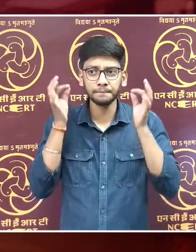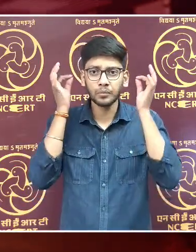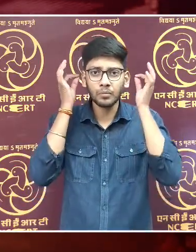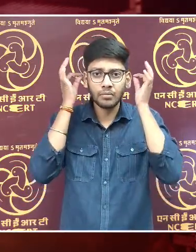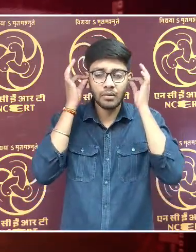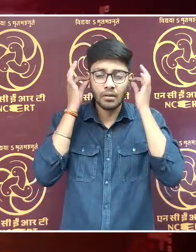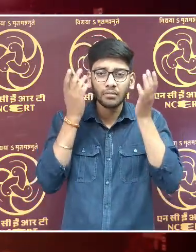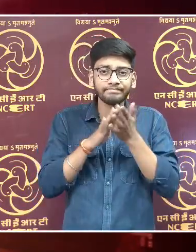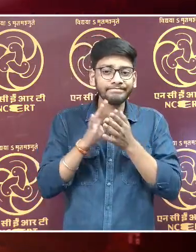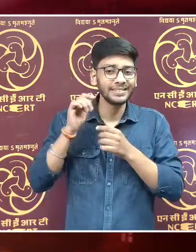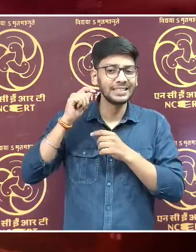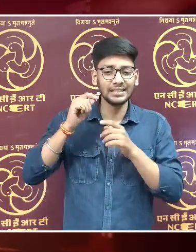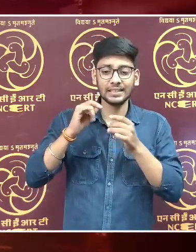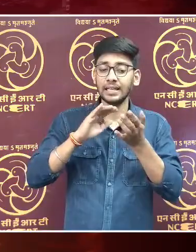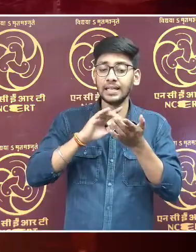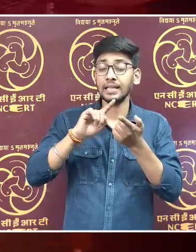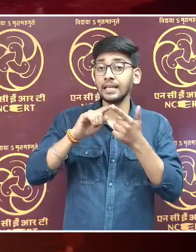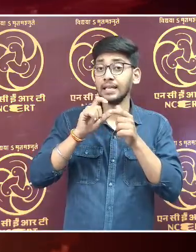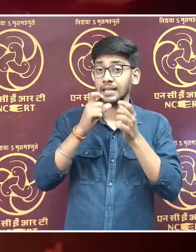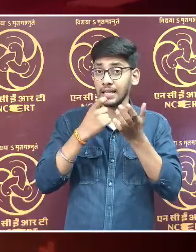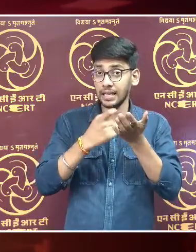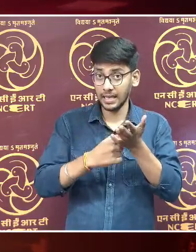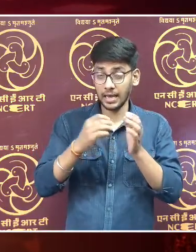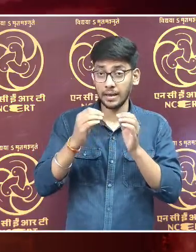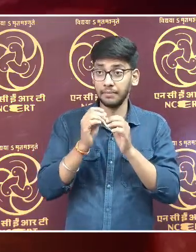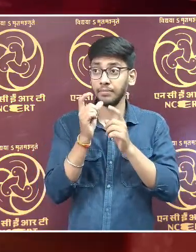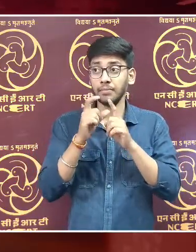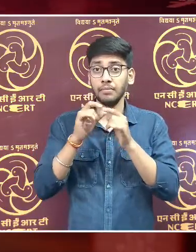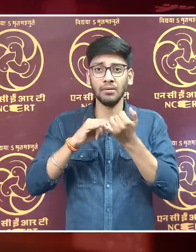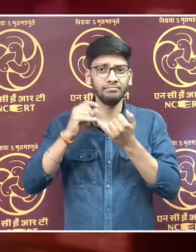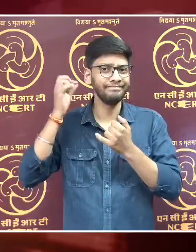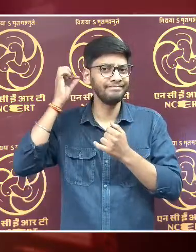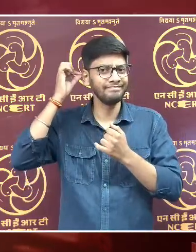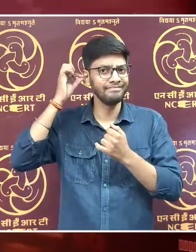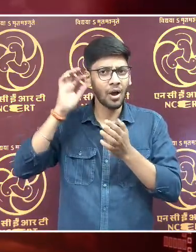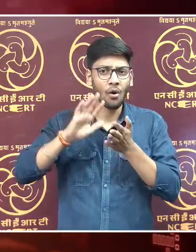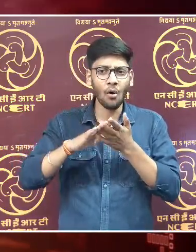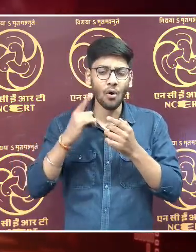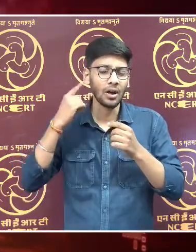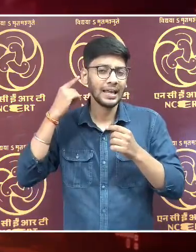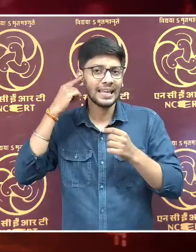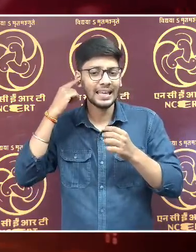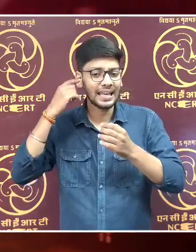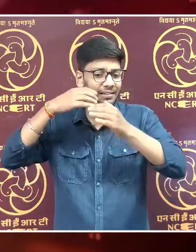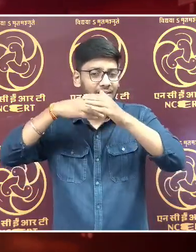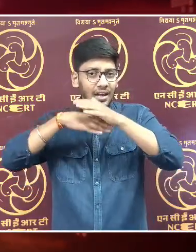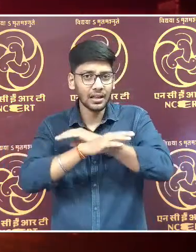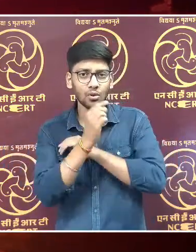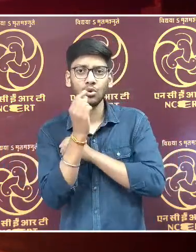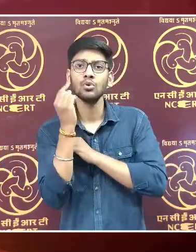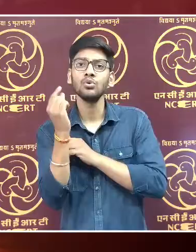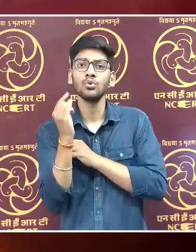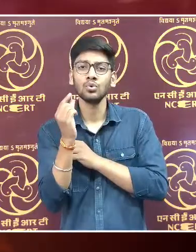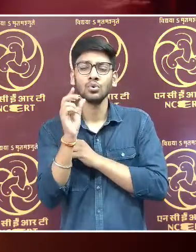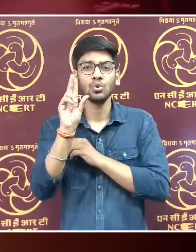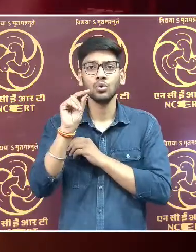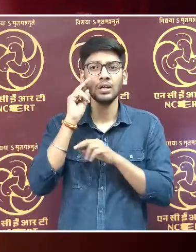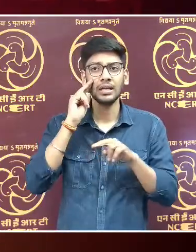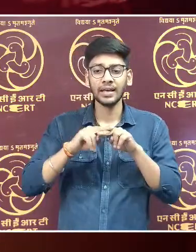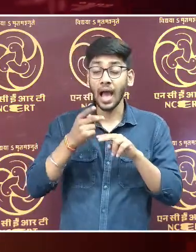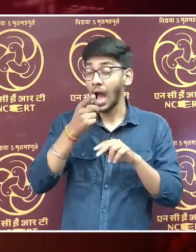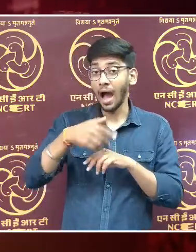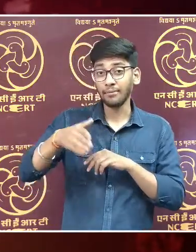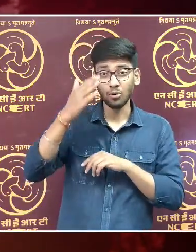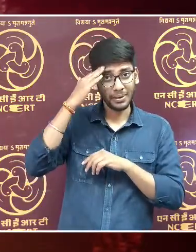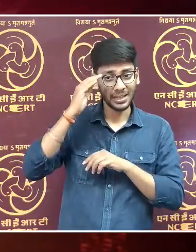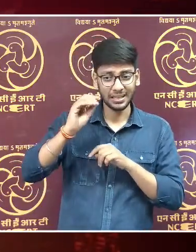earbuds. Like that itself like can cause irritation to the ear canal or the eardrum. Like they don't know the size of the ear canal,